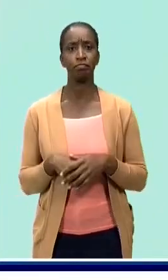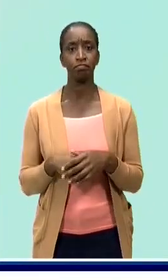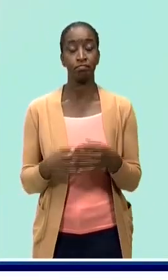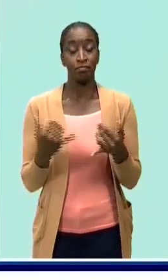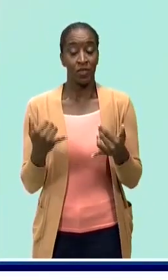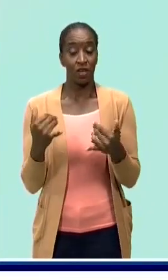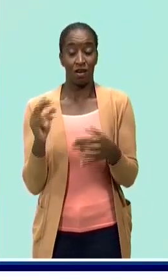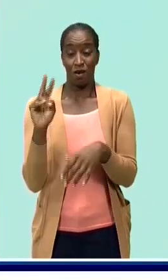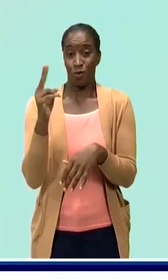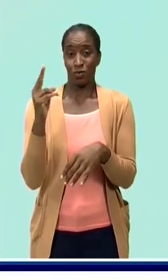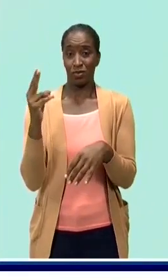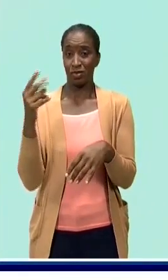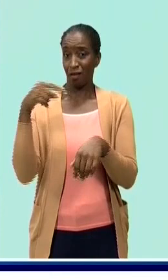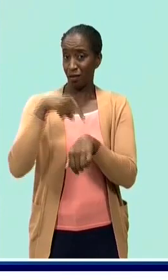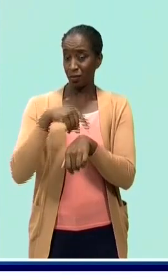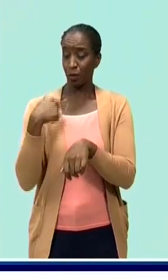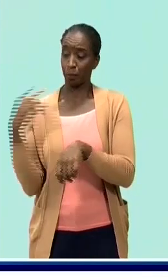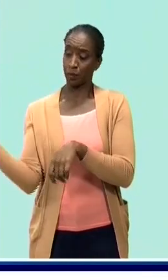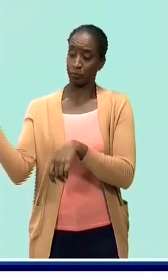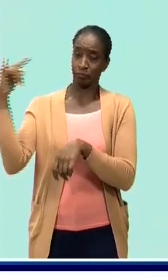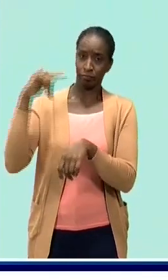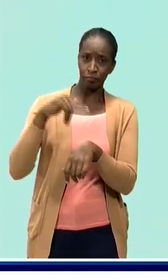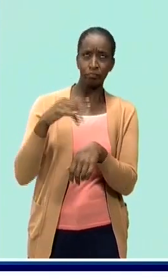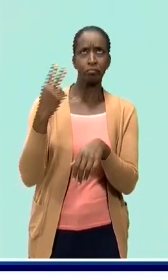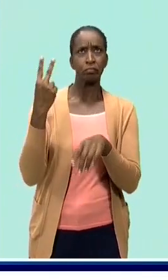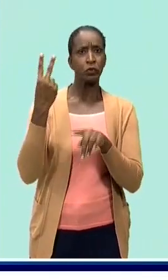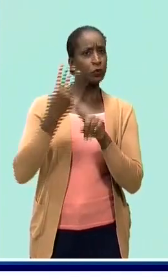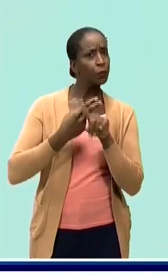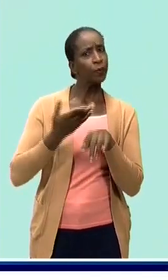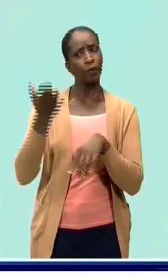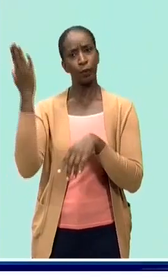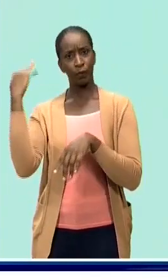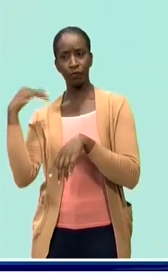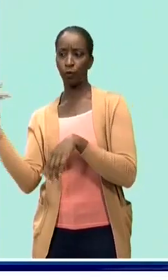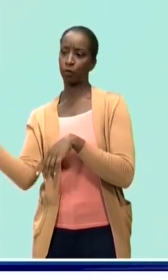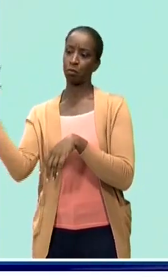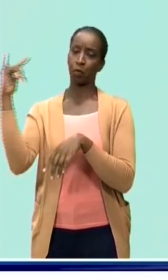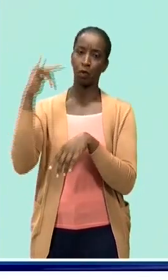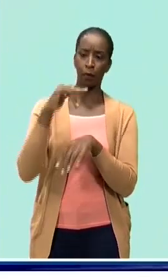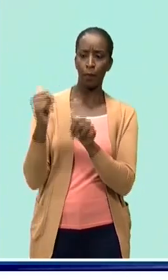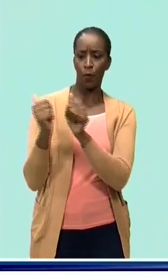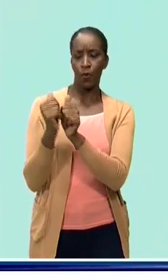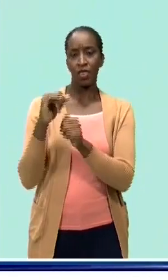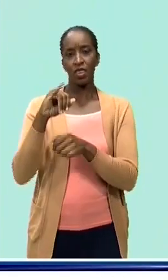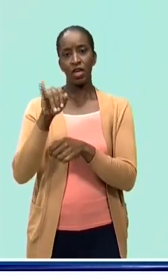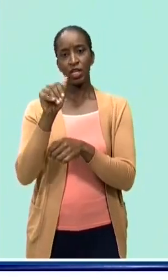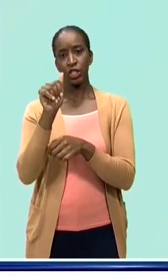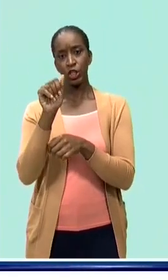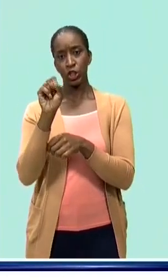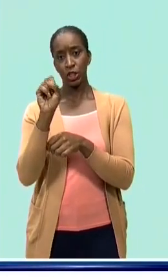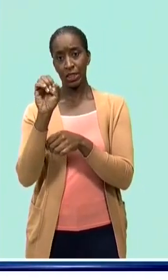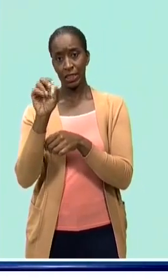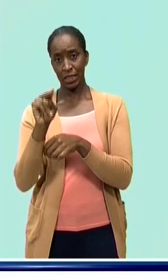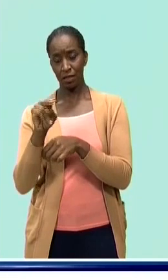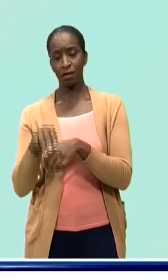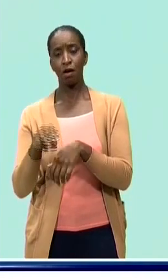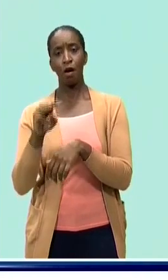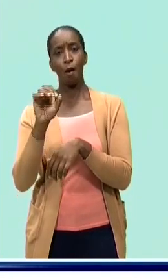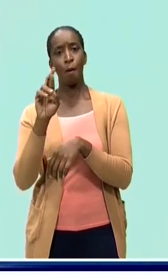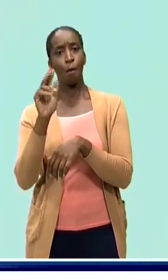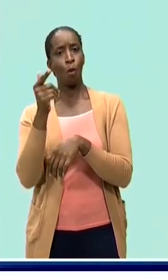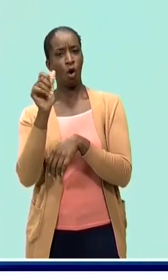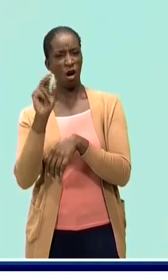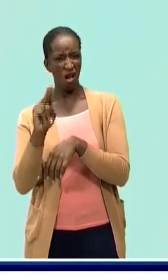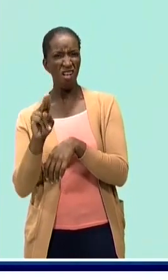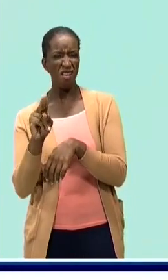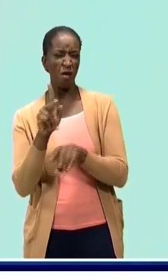time coming through the Grantley Adams Airport. 2 months ago, we came through the Grantley Adams Airport with Jason Morgan, a young man that's known in society on the other side of